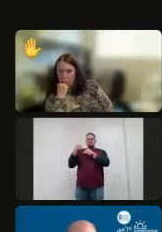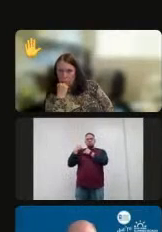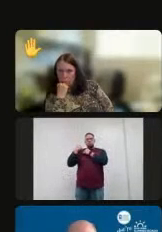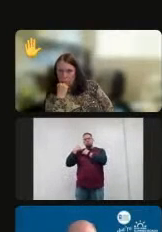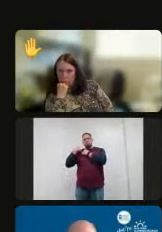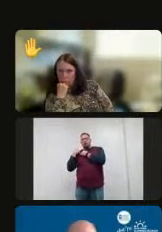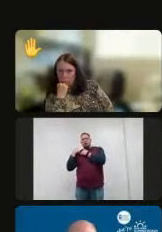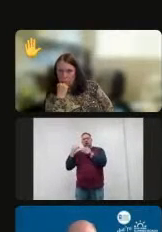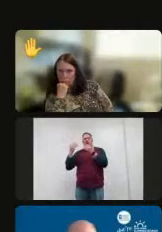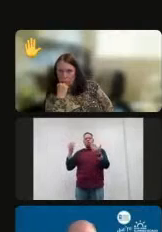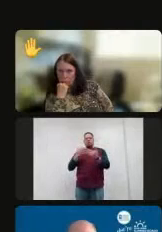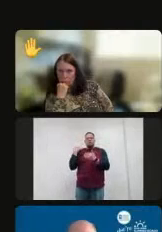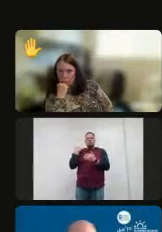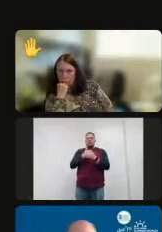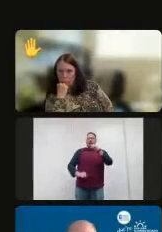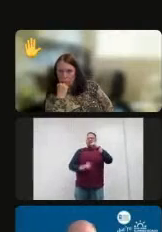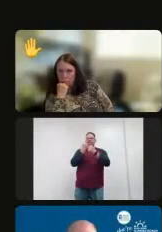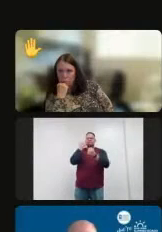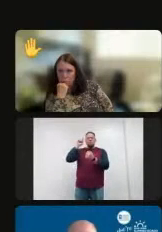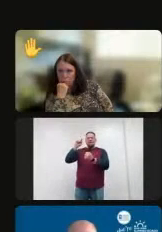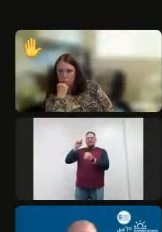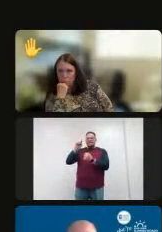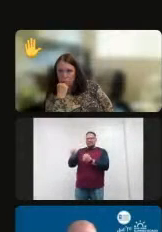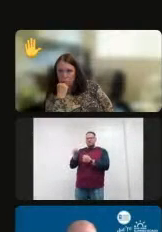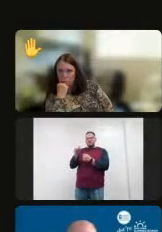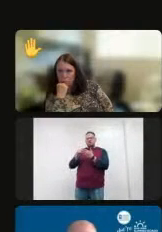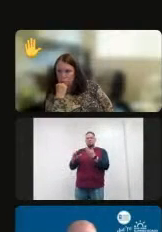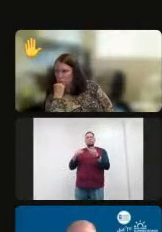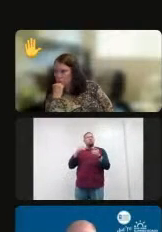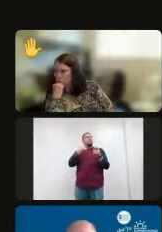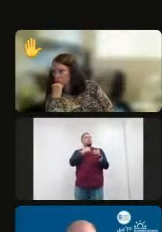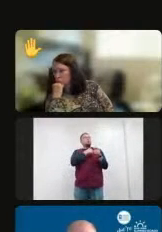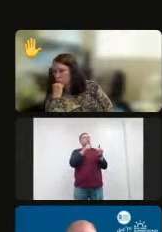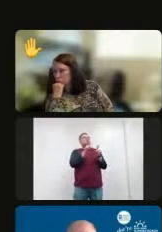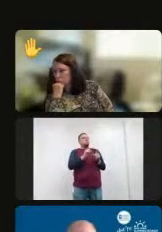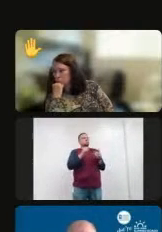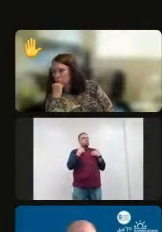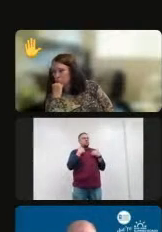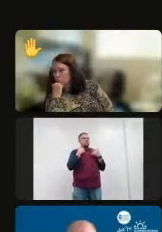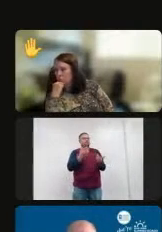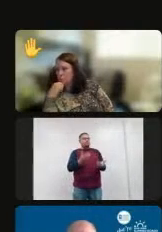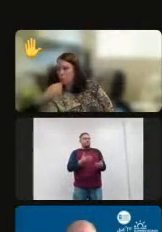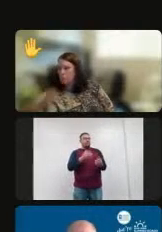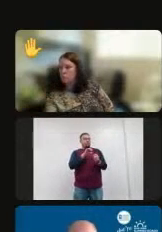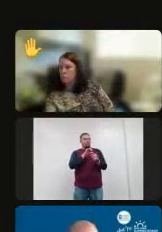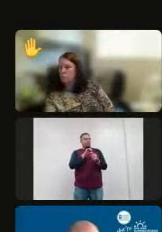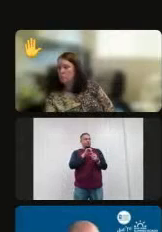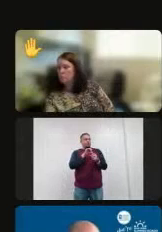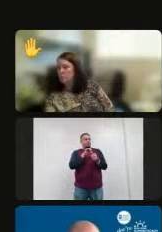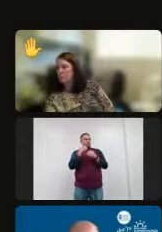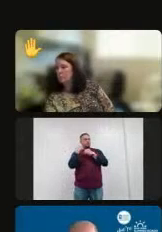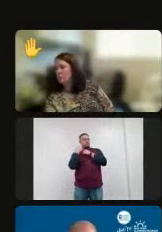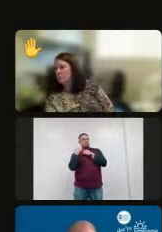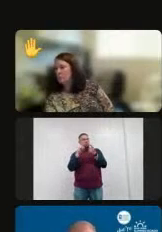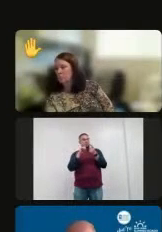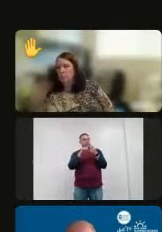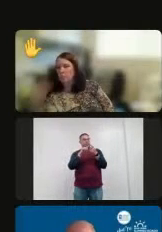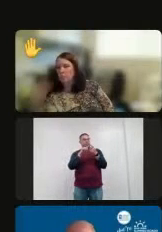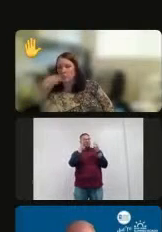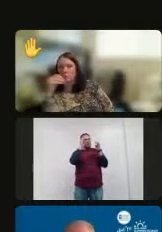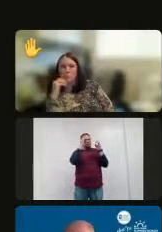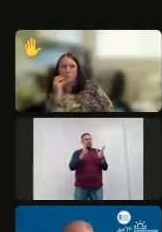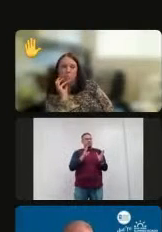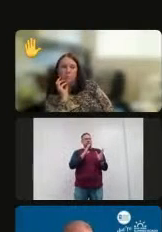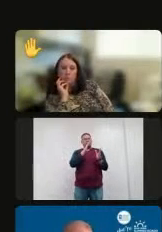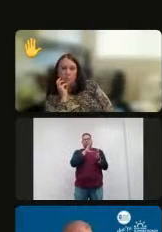the advocates for the students. Well, we also, I want to add that we also have a duty to our educators in the schools,